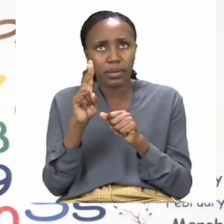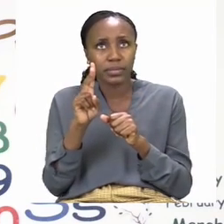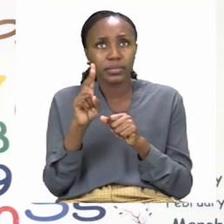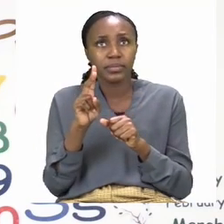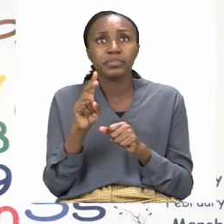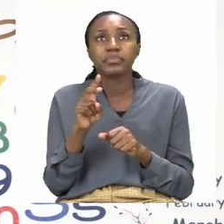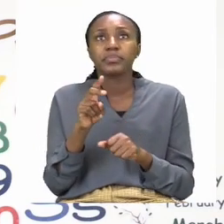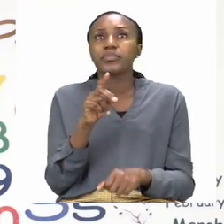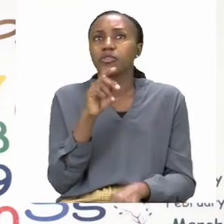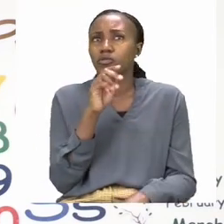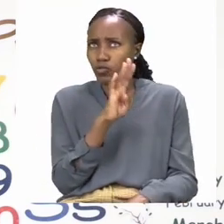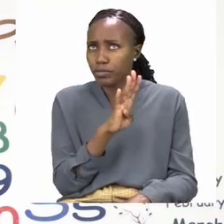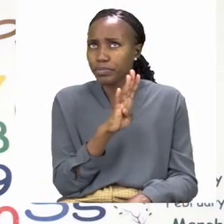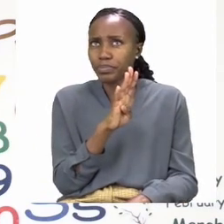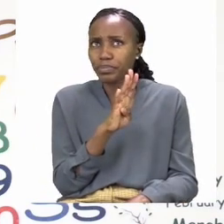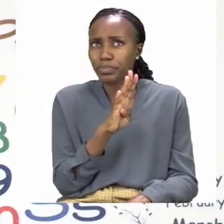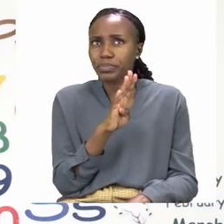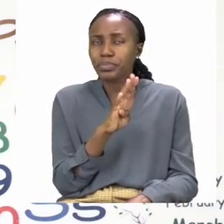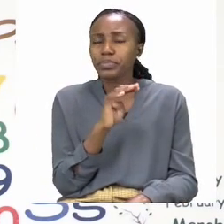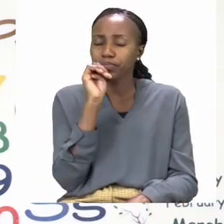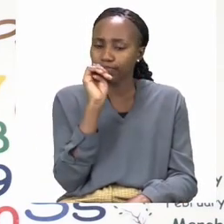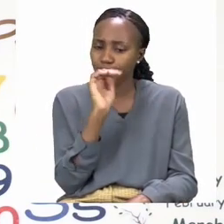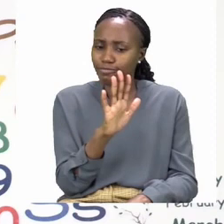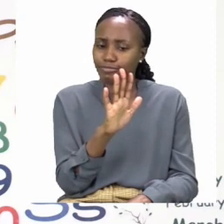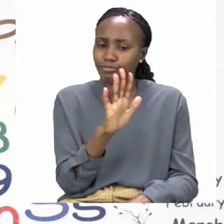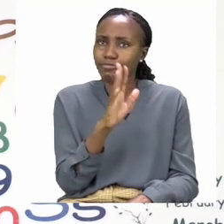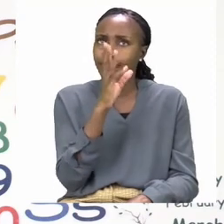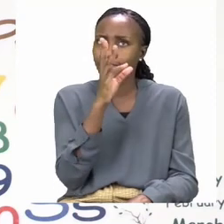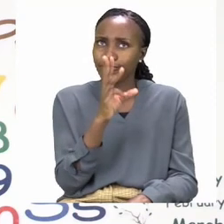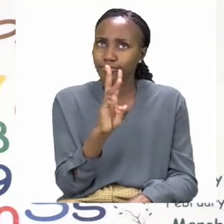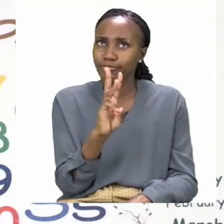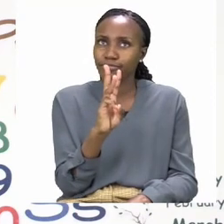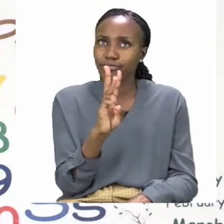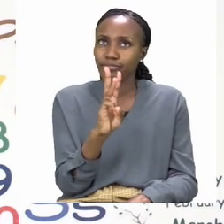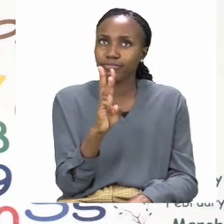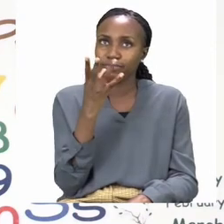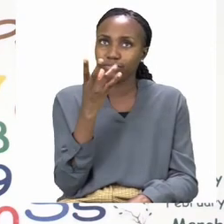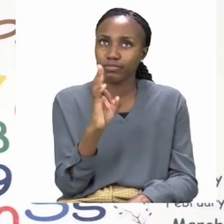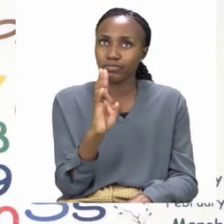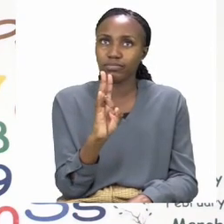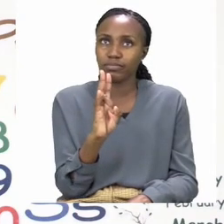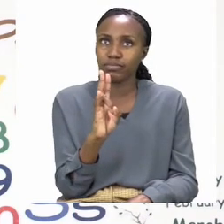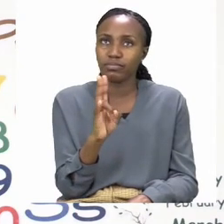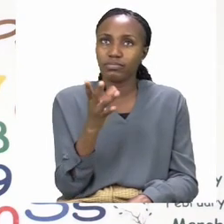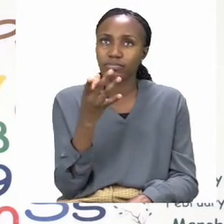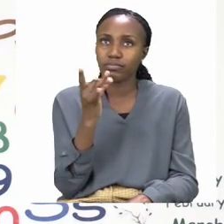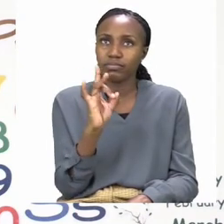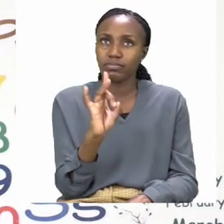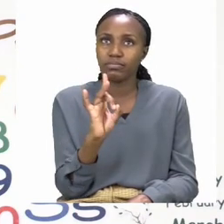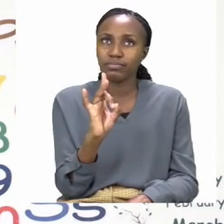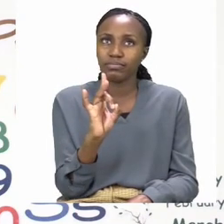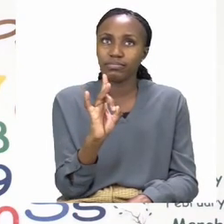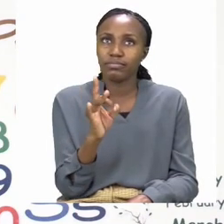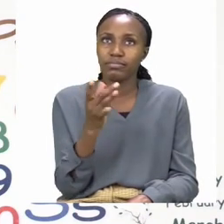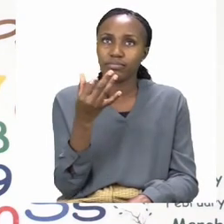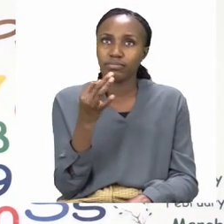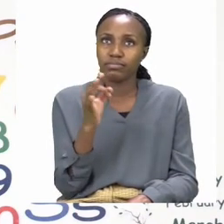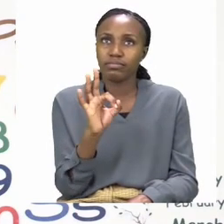we say 4, 5, 6, 7,